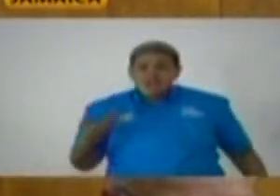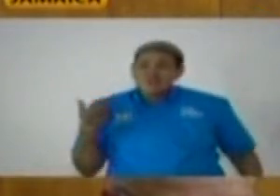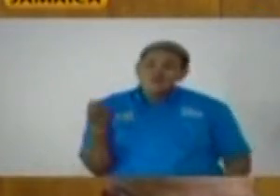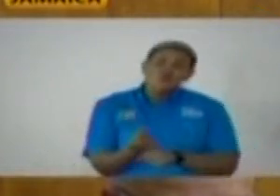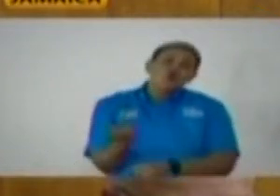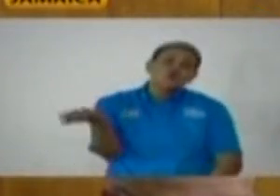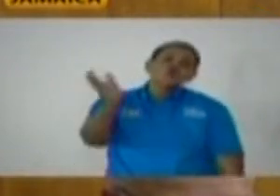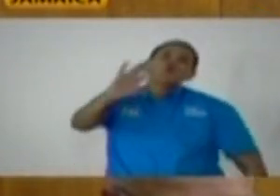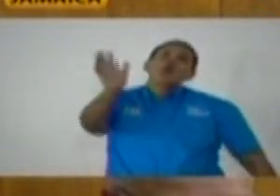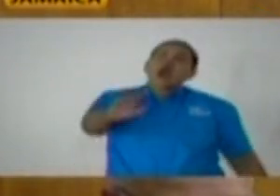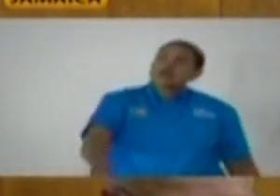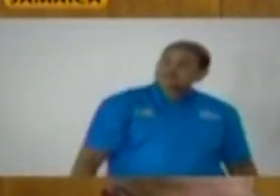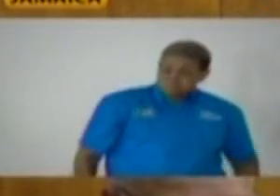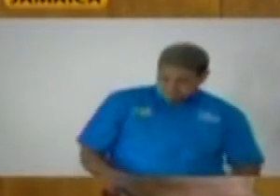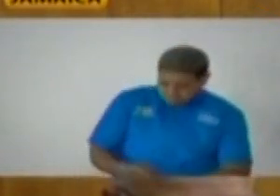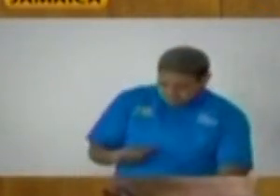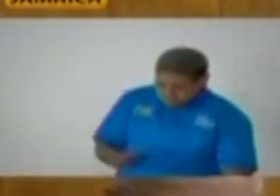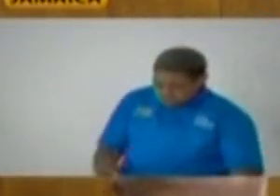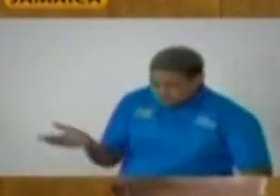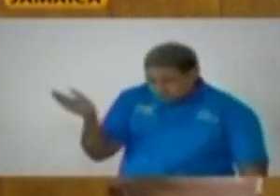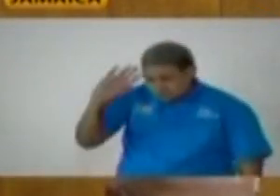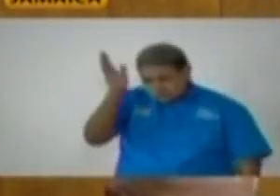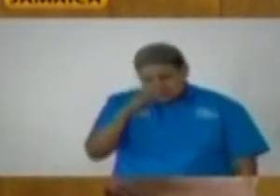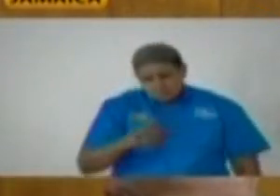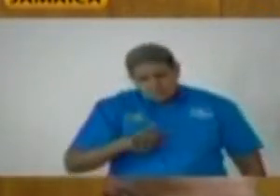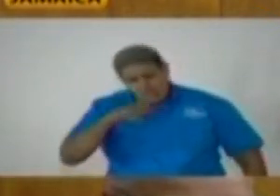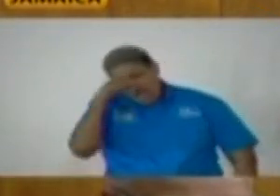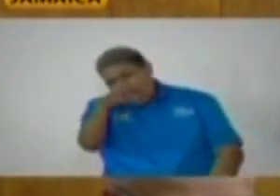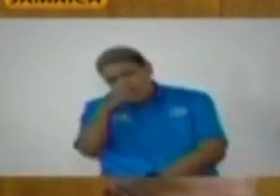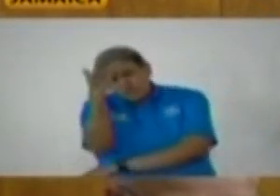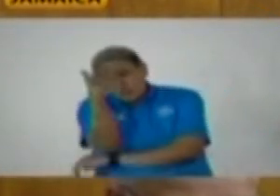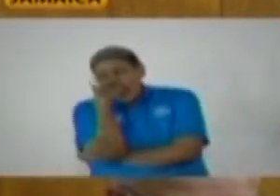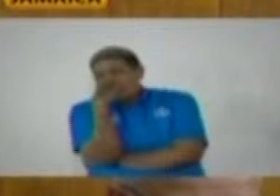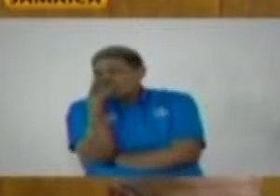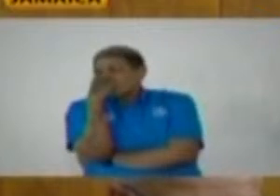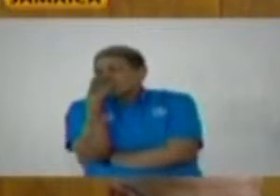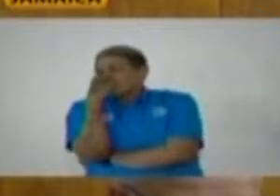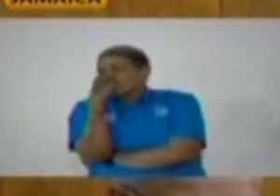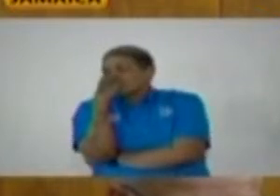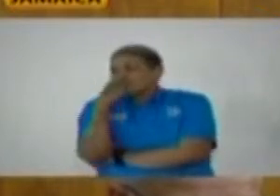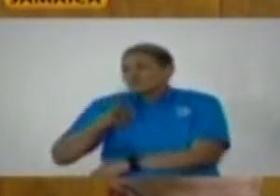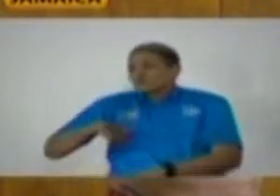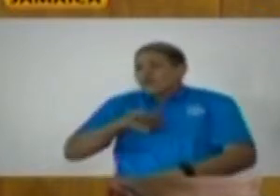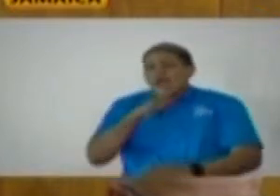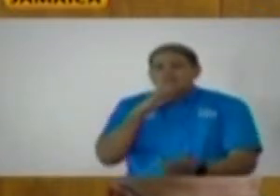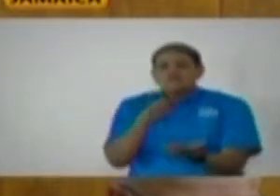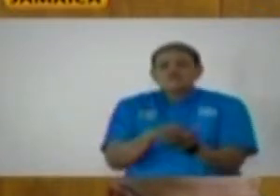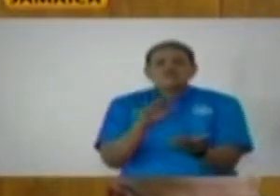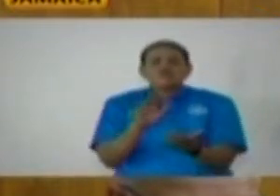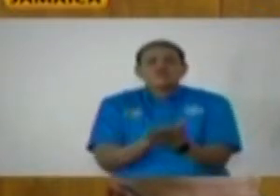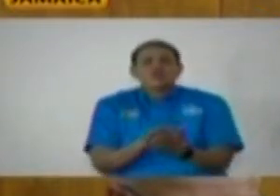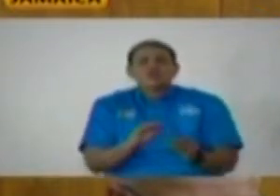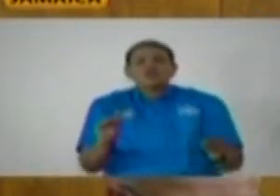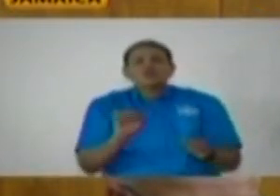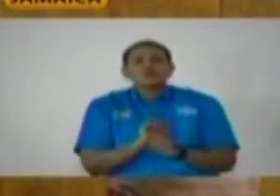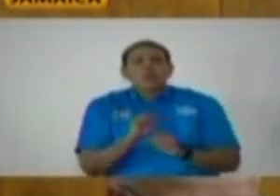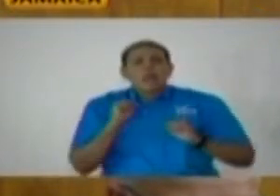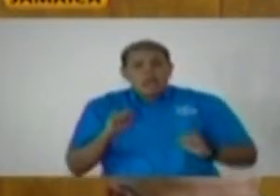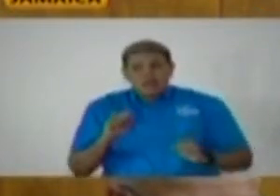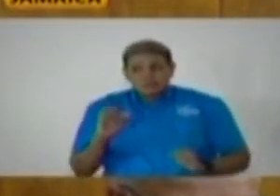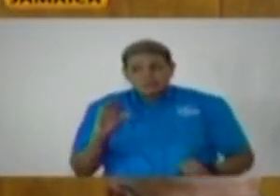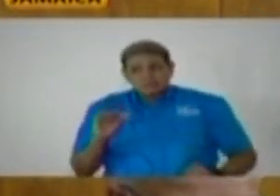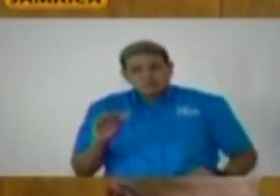work for certain wages? You know, I ask the question because we have record low unemployment rate,